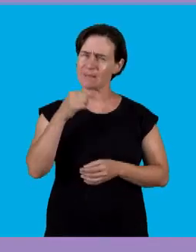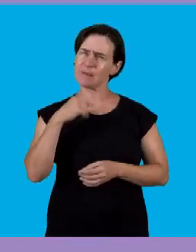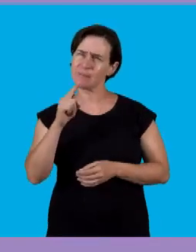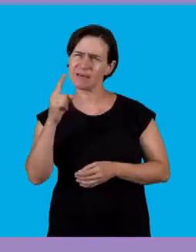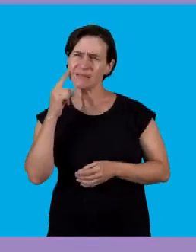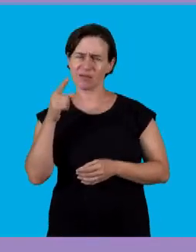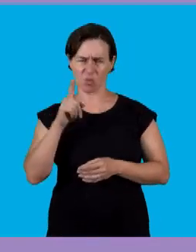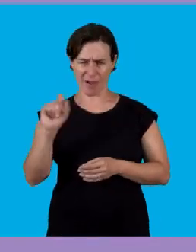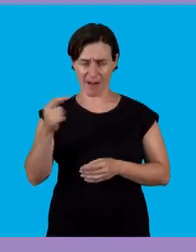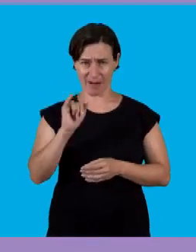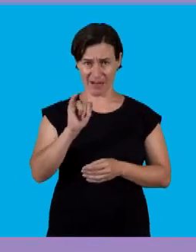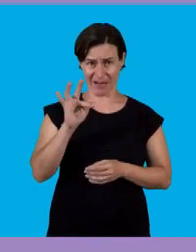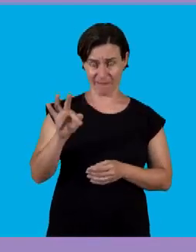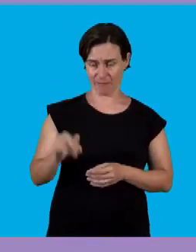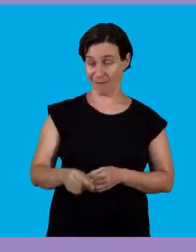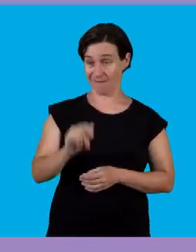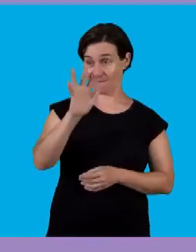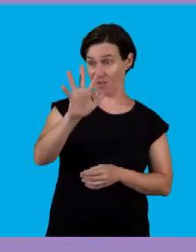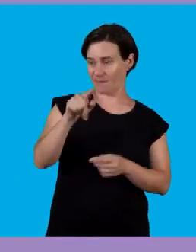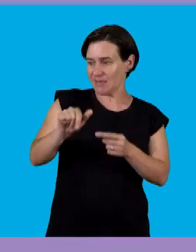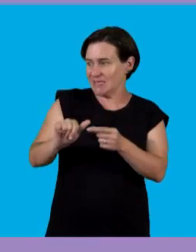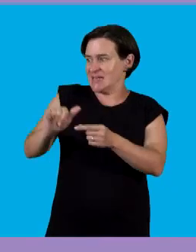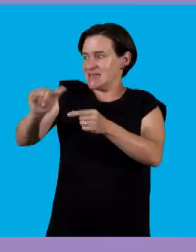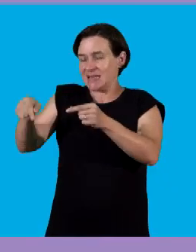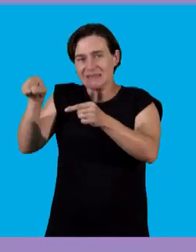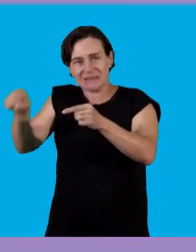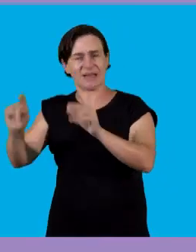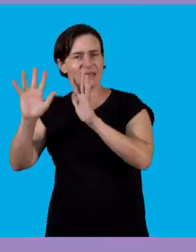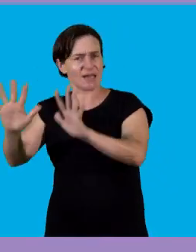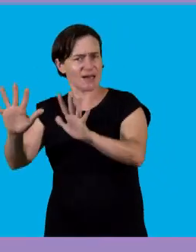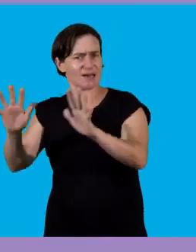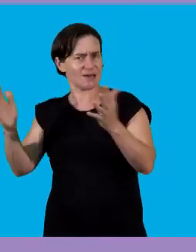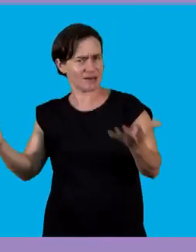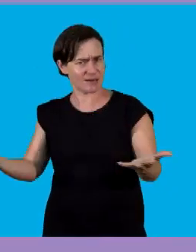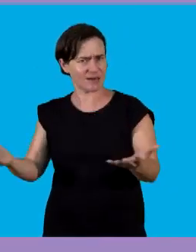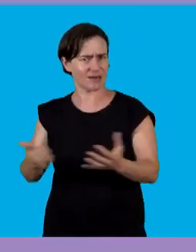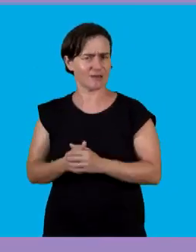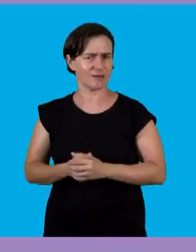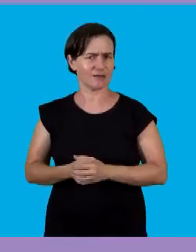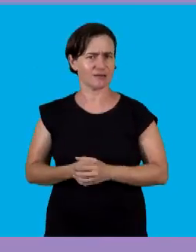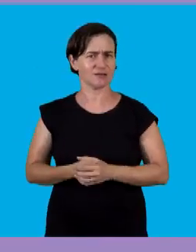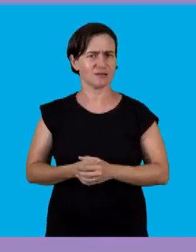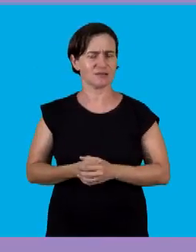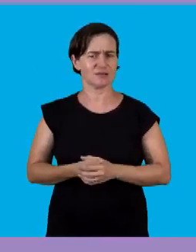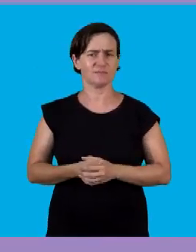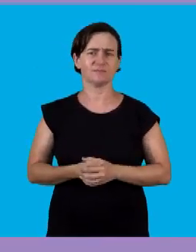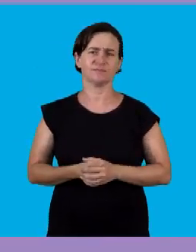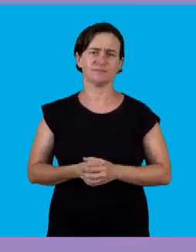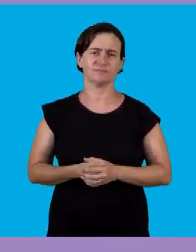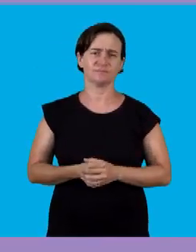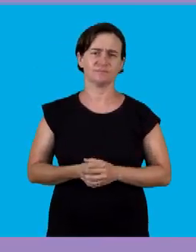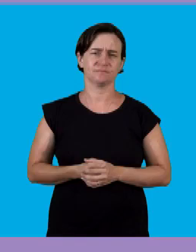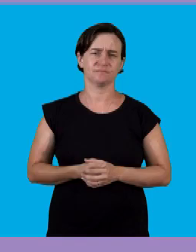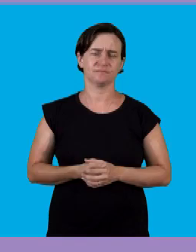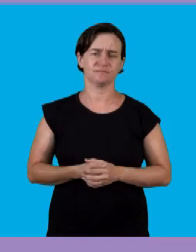know what happened when we inserted an input value of 10, for us to know what the result was,